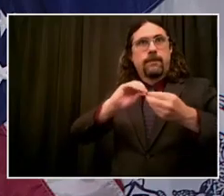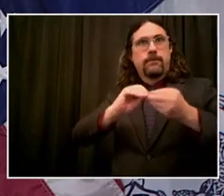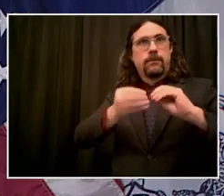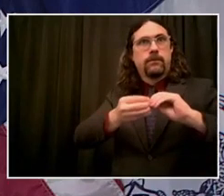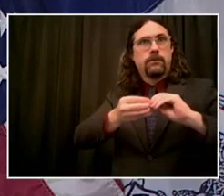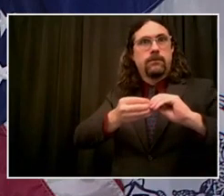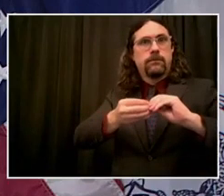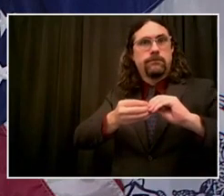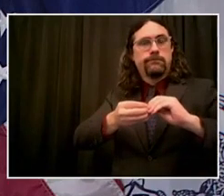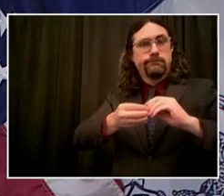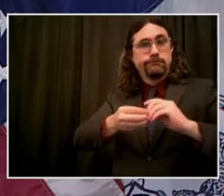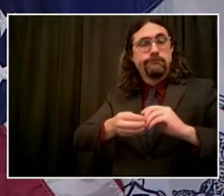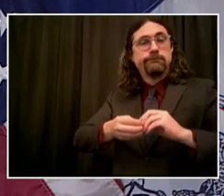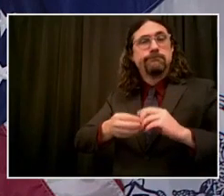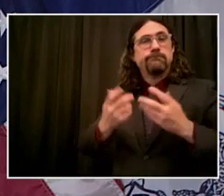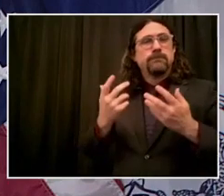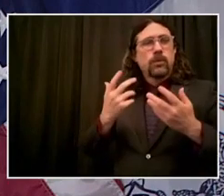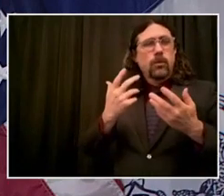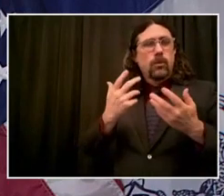or bring Mark back.